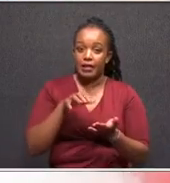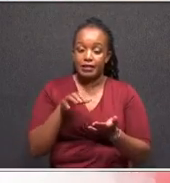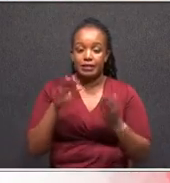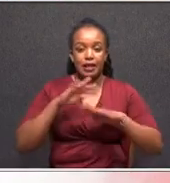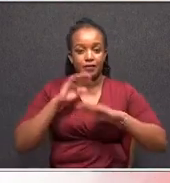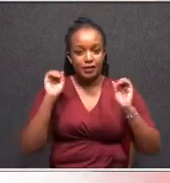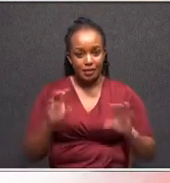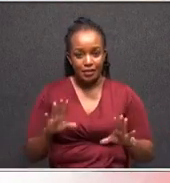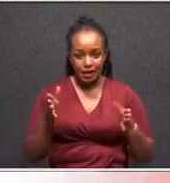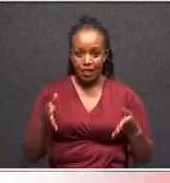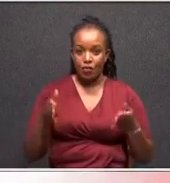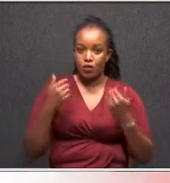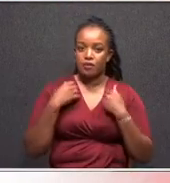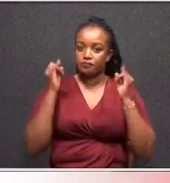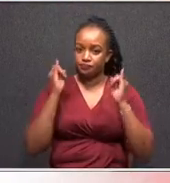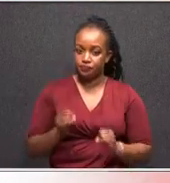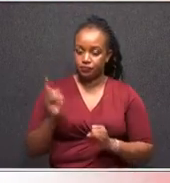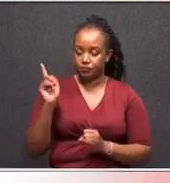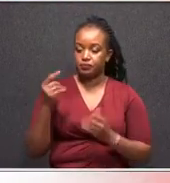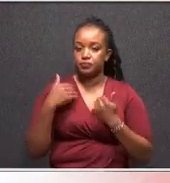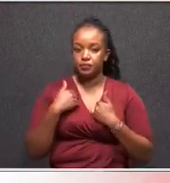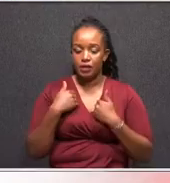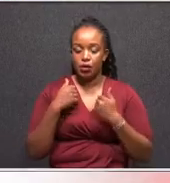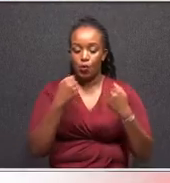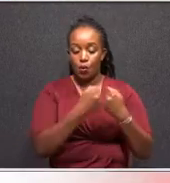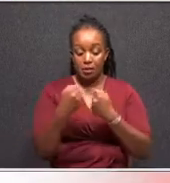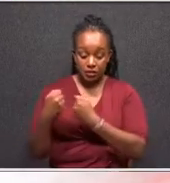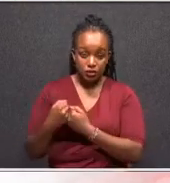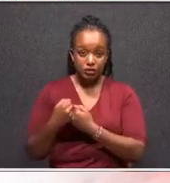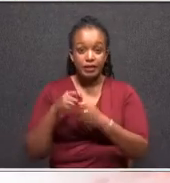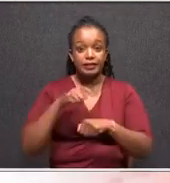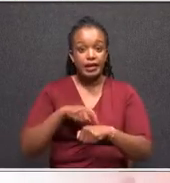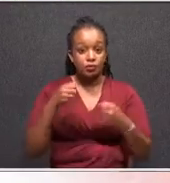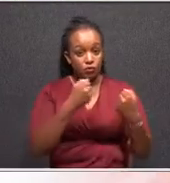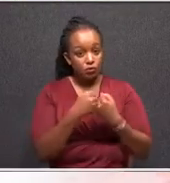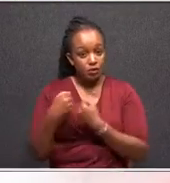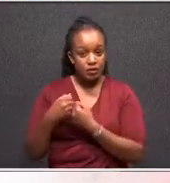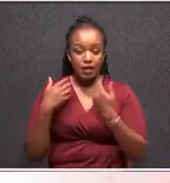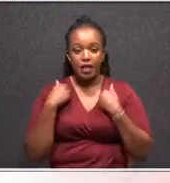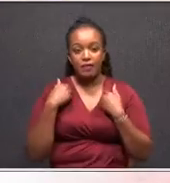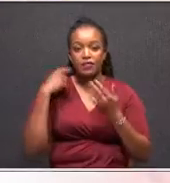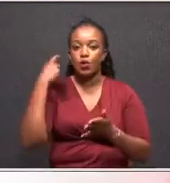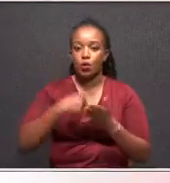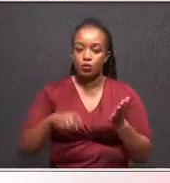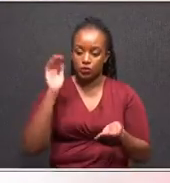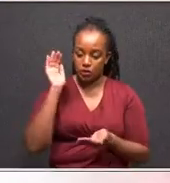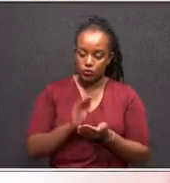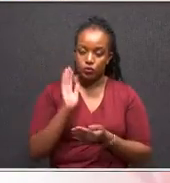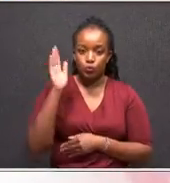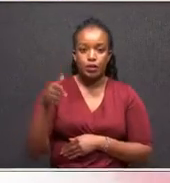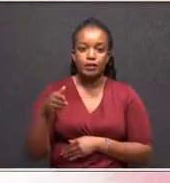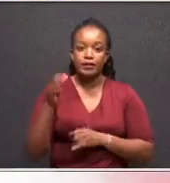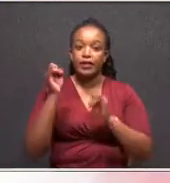wakati hii imekuja, unajua imeleta competition, na wakati imeleta competition, bei nimeona imeshuka. The new store